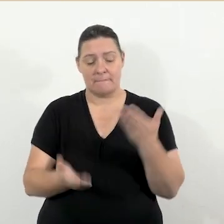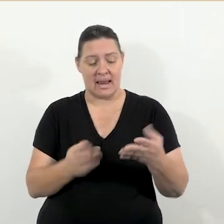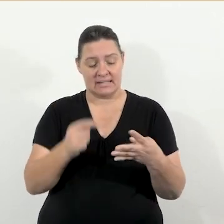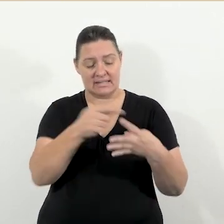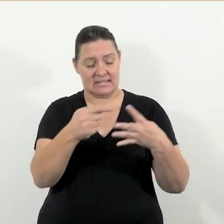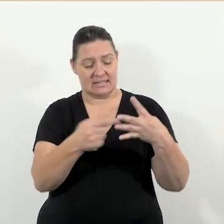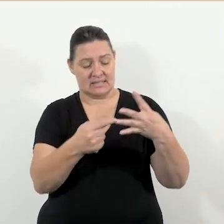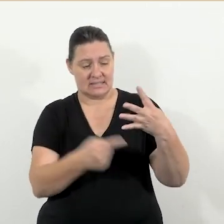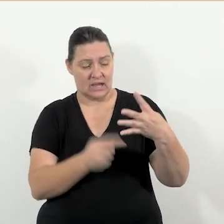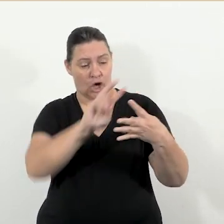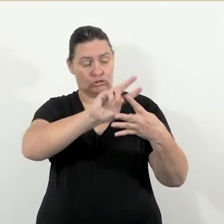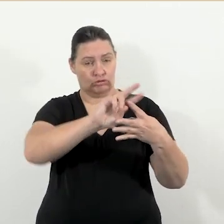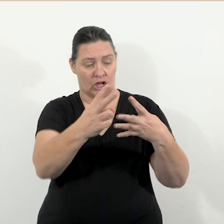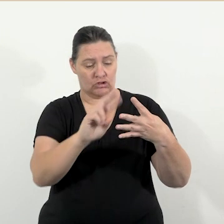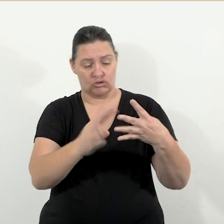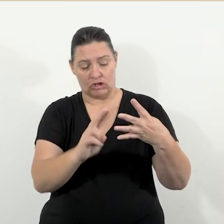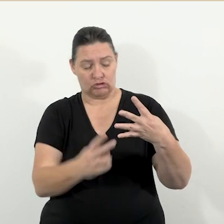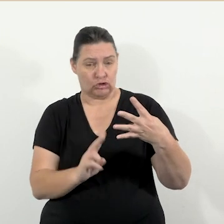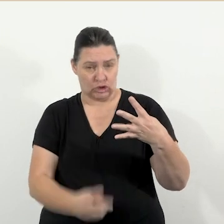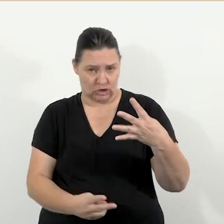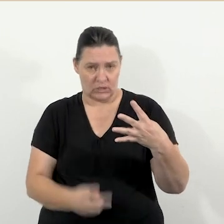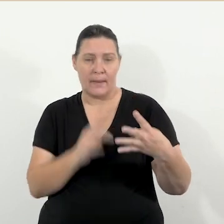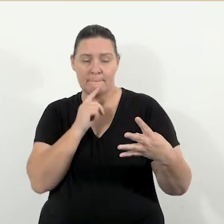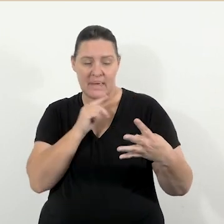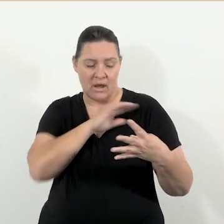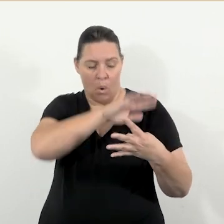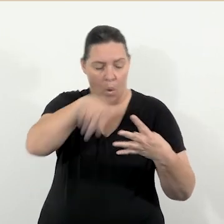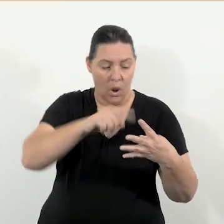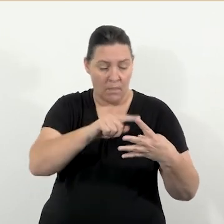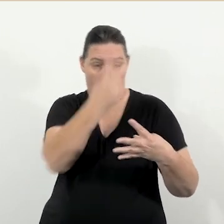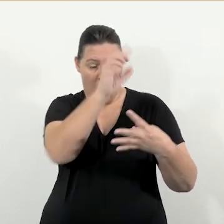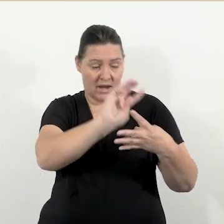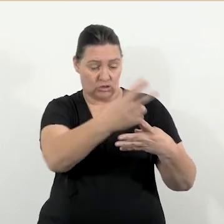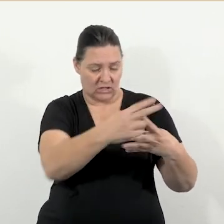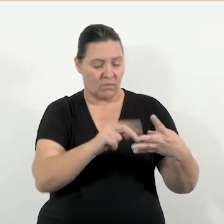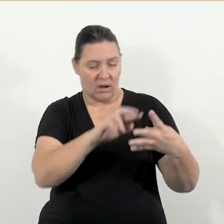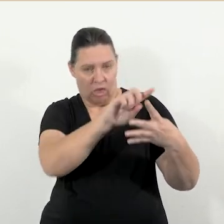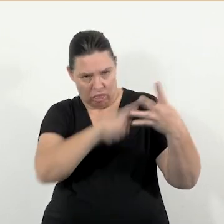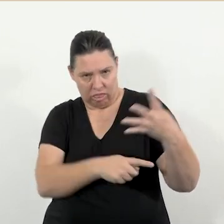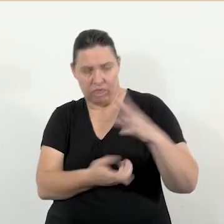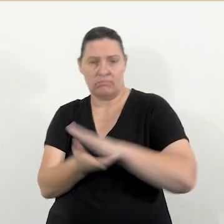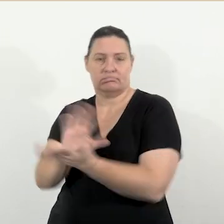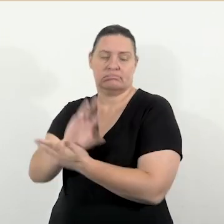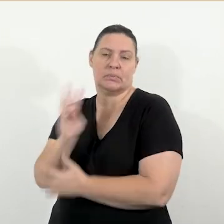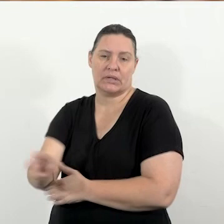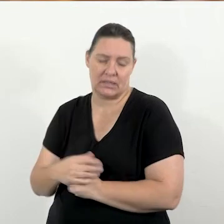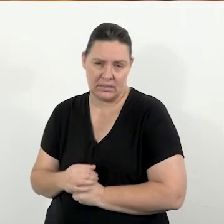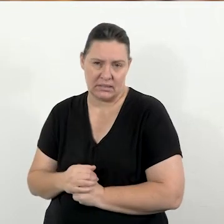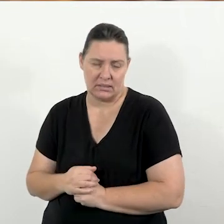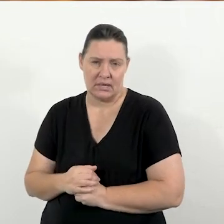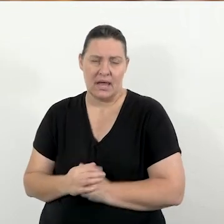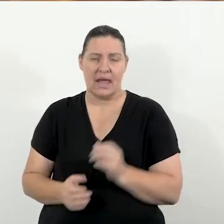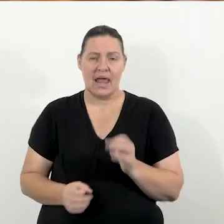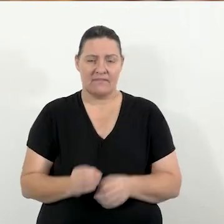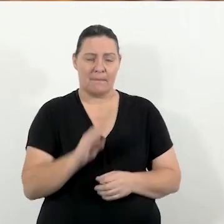in any of the system is changed, it affects the entire system. Okay, so the entire